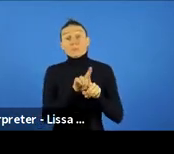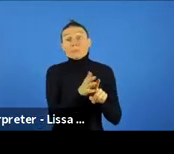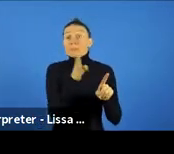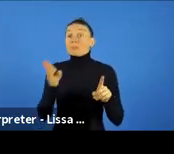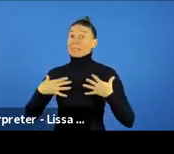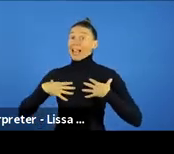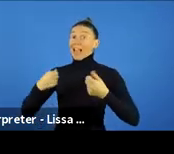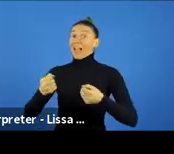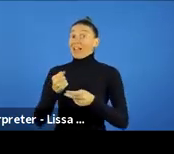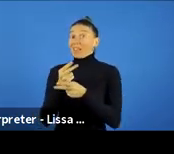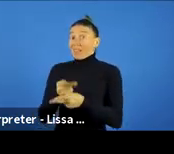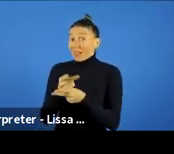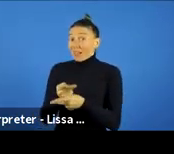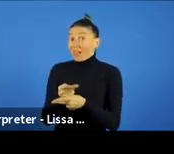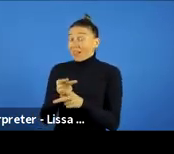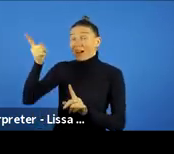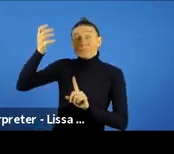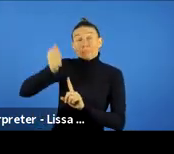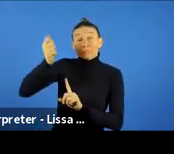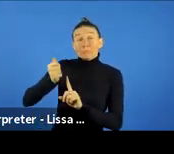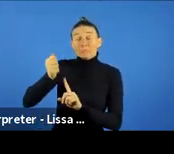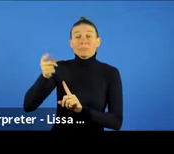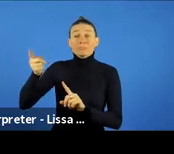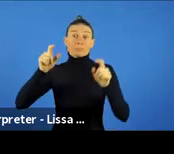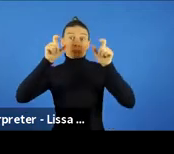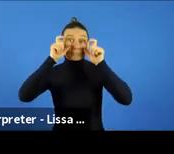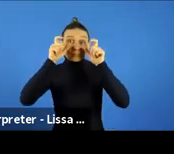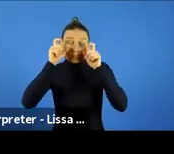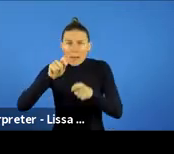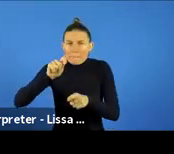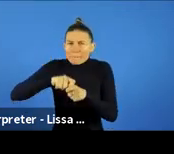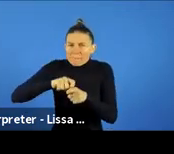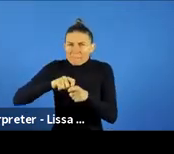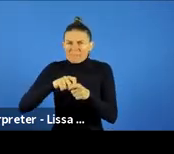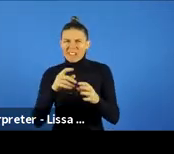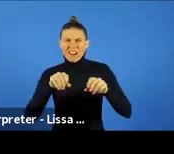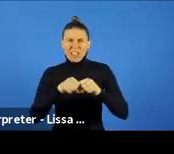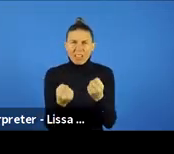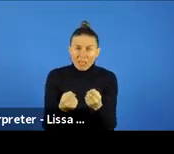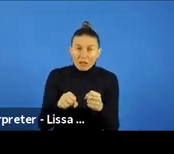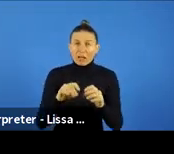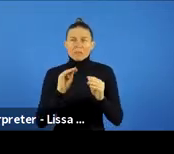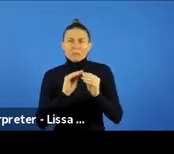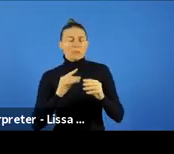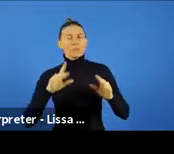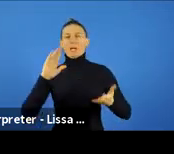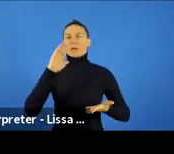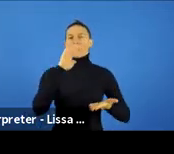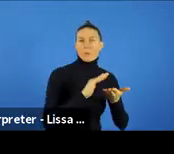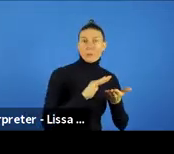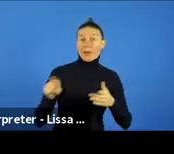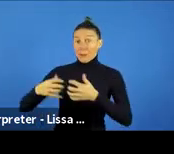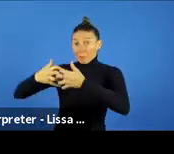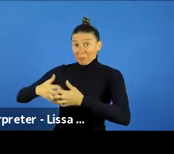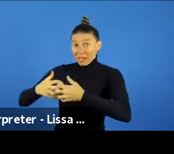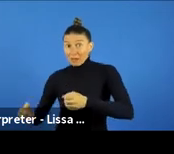there's cost savings over time because the glasses don't need such high maintenance as the mechanical alternatives, as well as